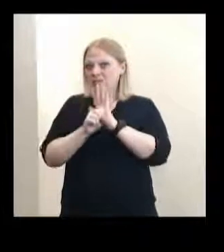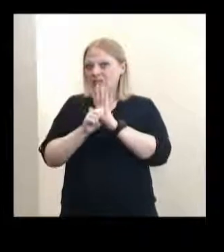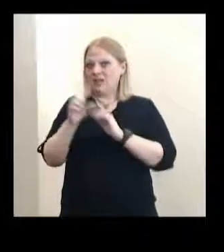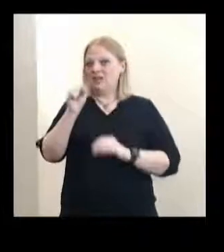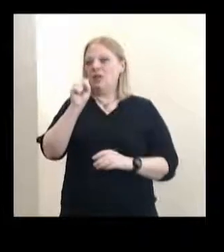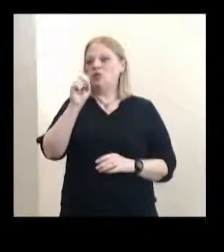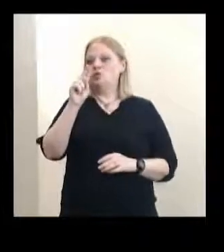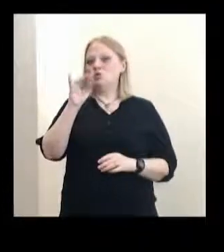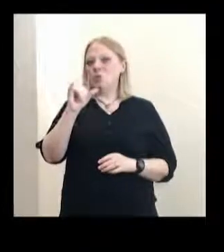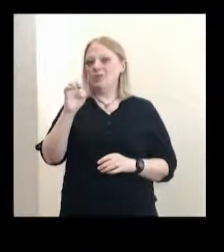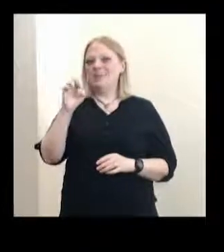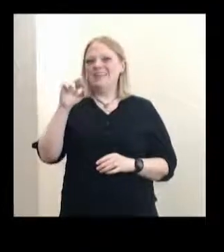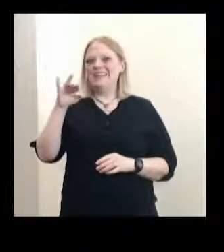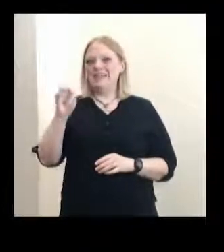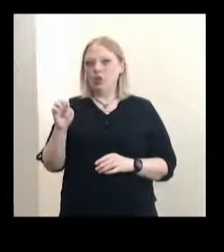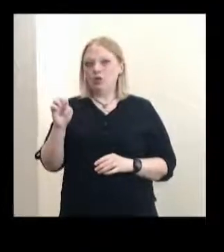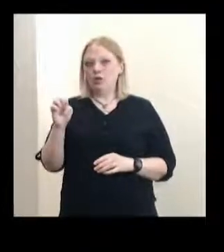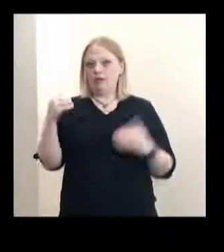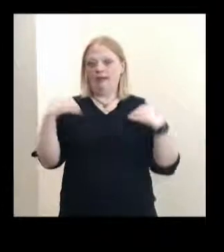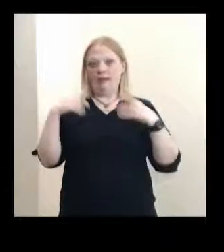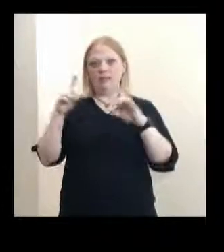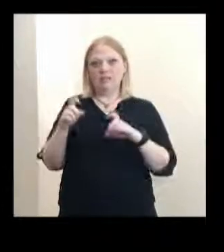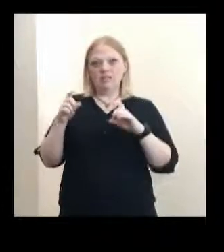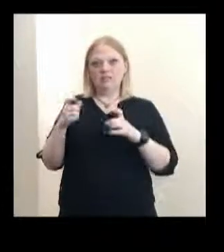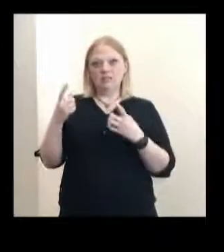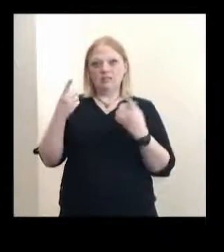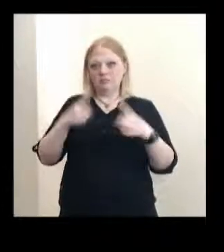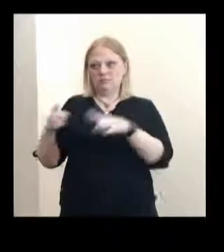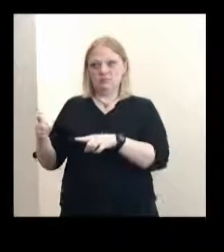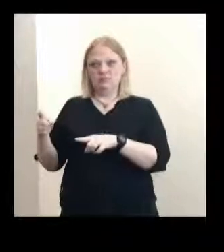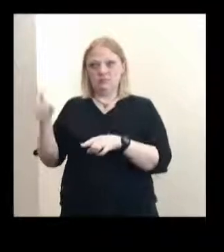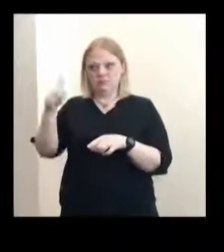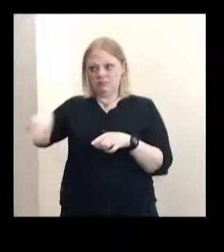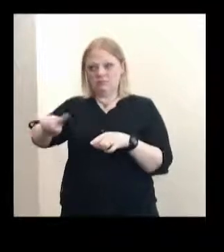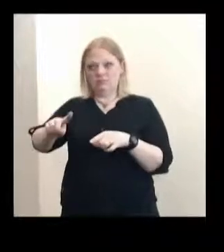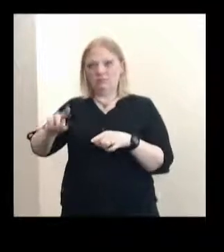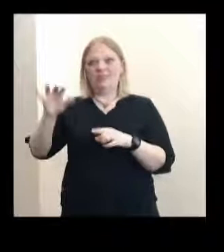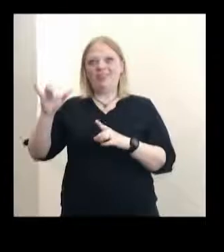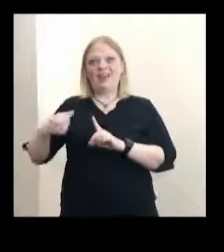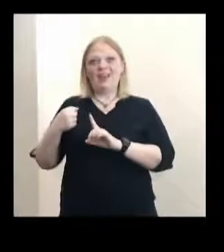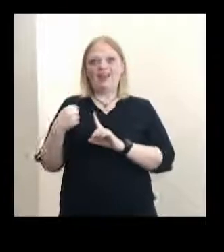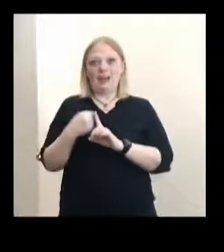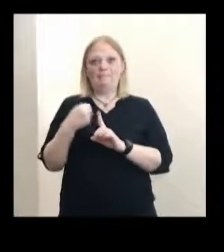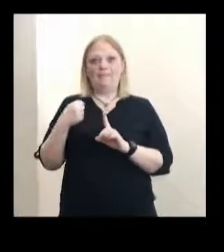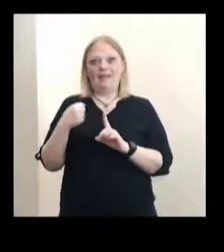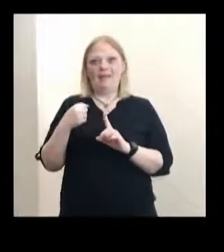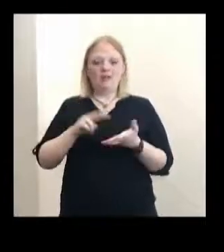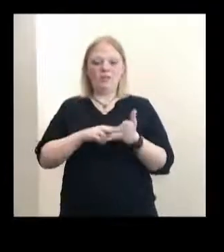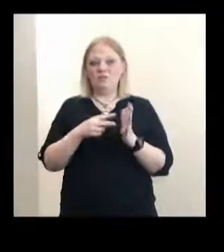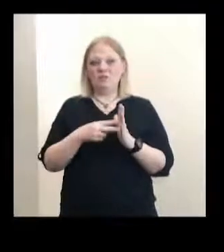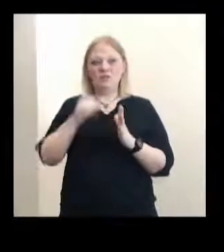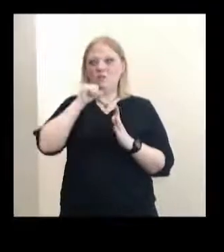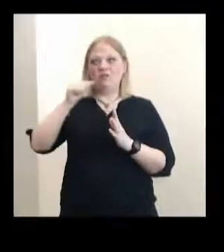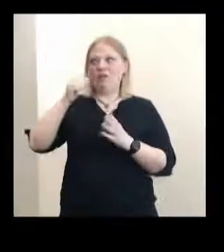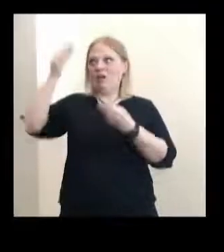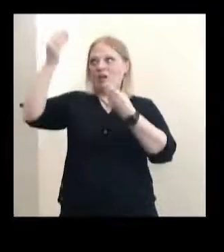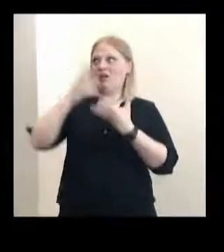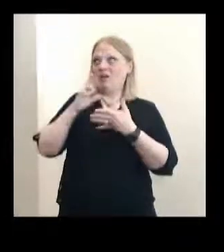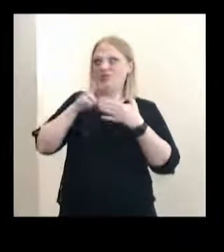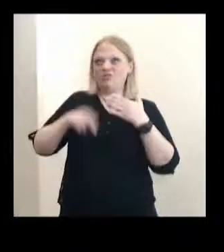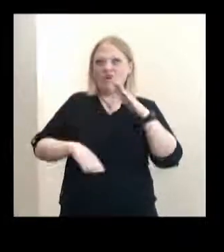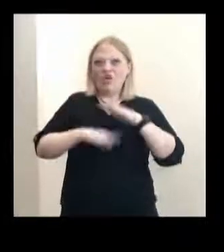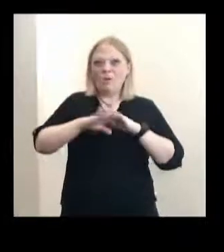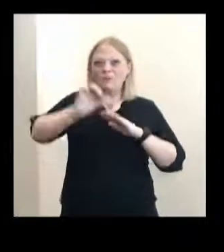Erie, because there's pool testing going on at each. We think it actually is having an impact that in some weeks we're not receiving the results of up to